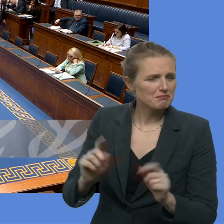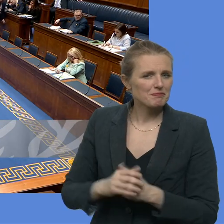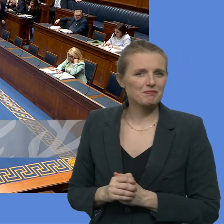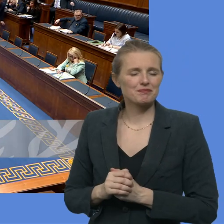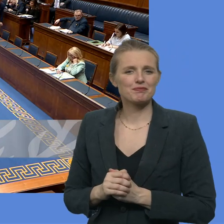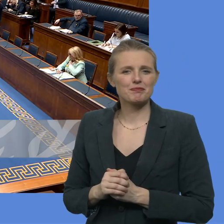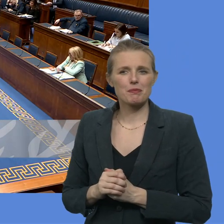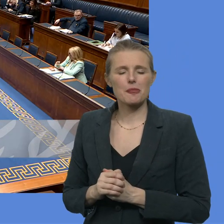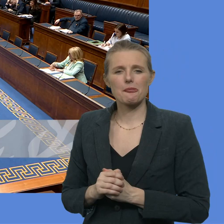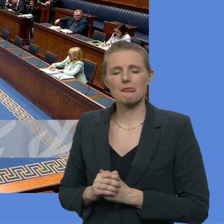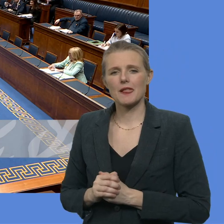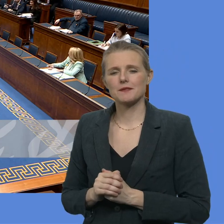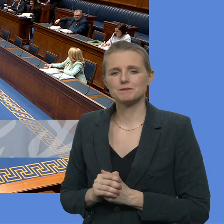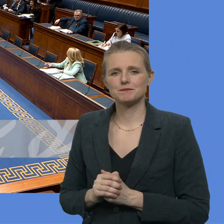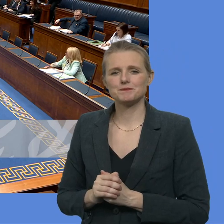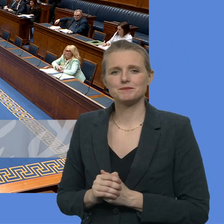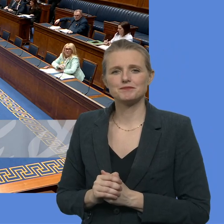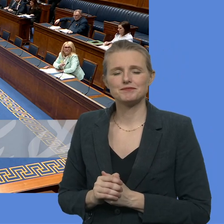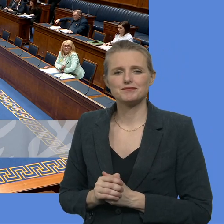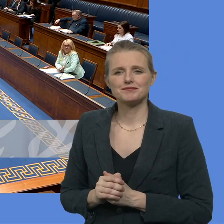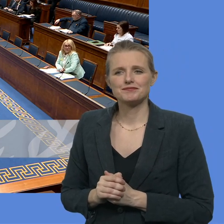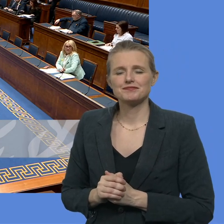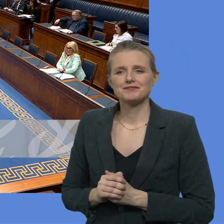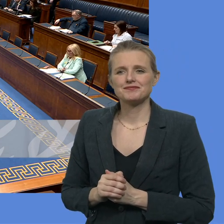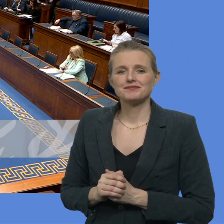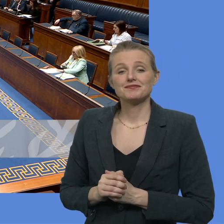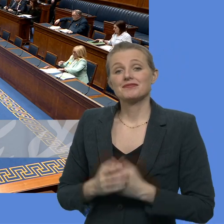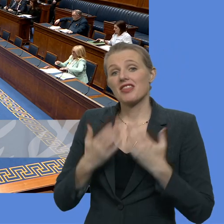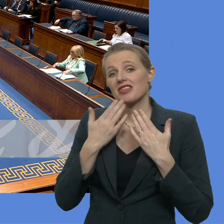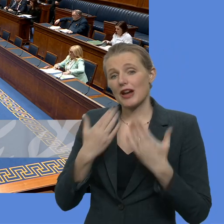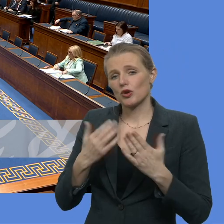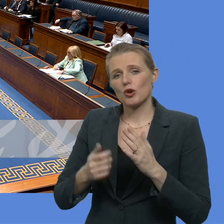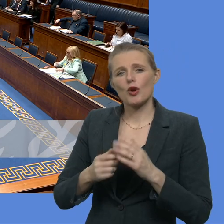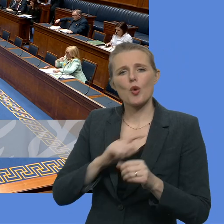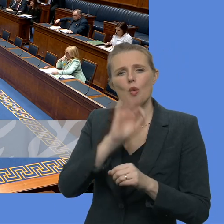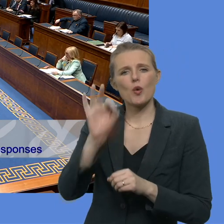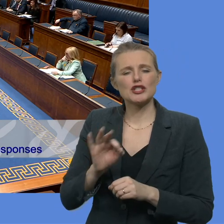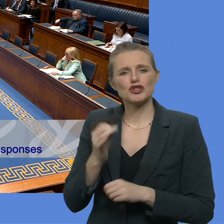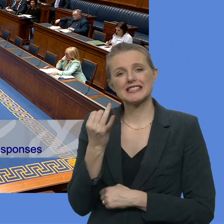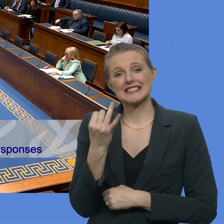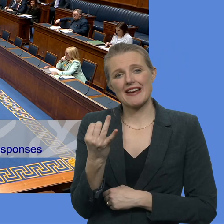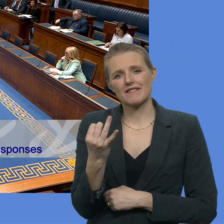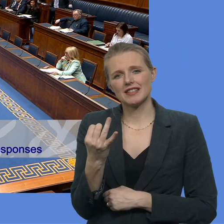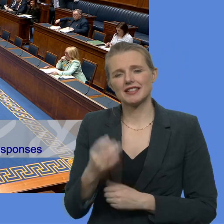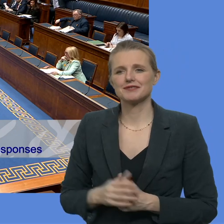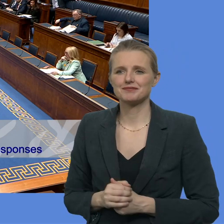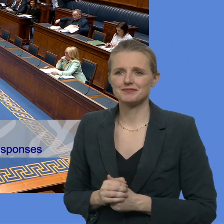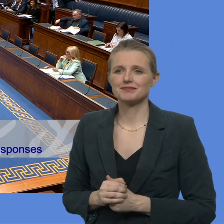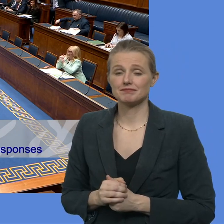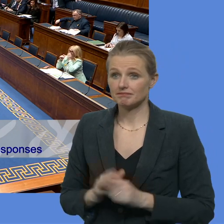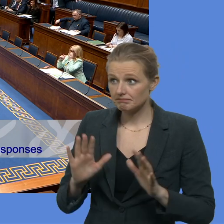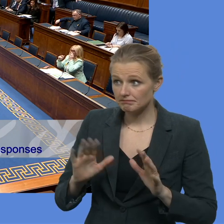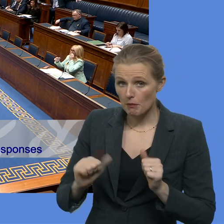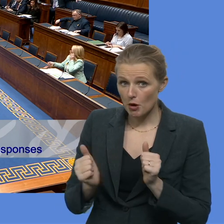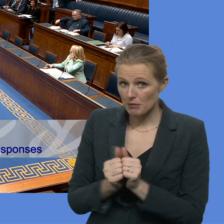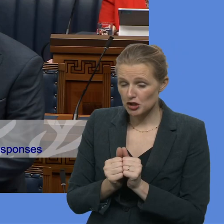call Mark Durkin. Thank you, Mr. Speaker. Question number seven. Minister. With your permission,